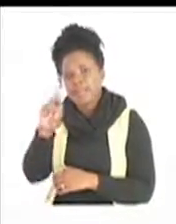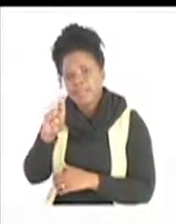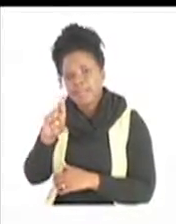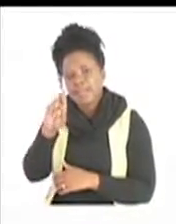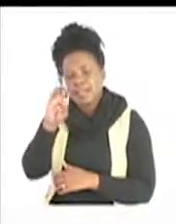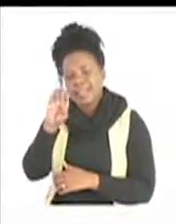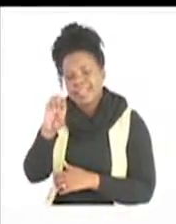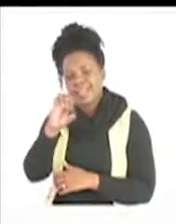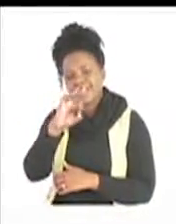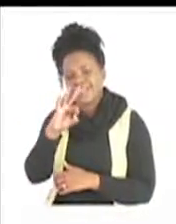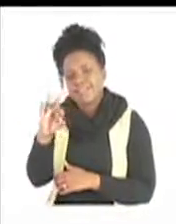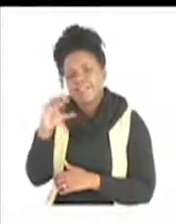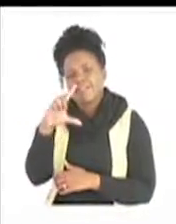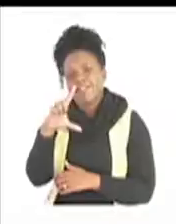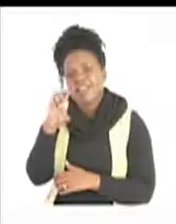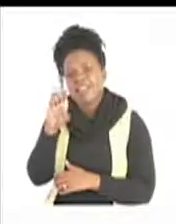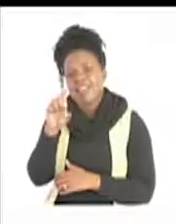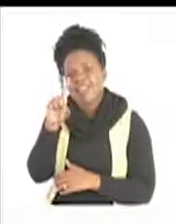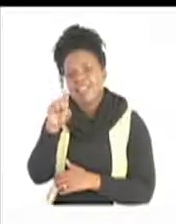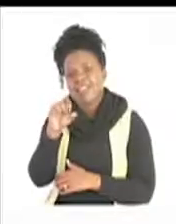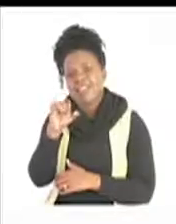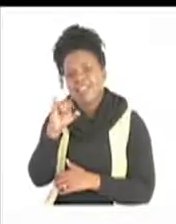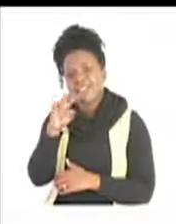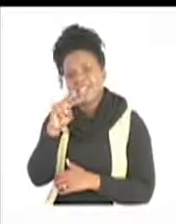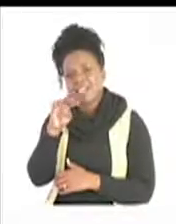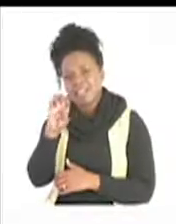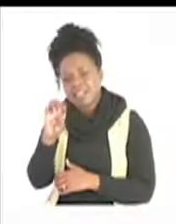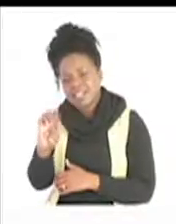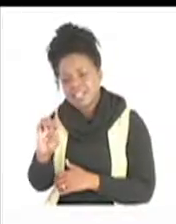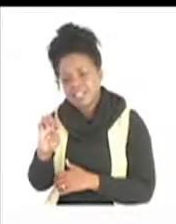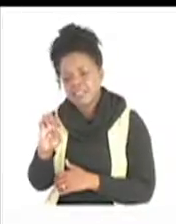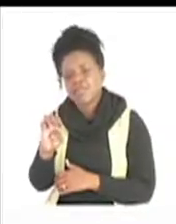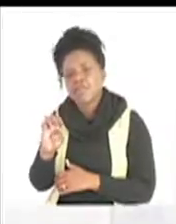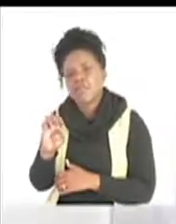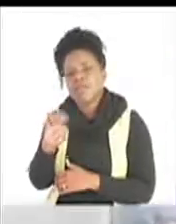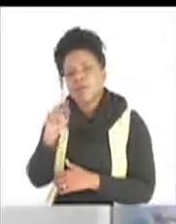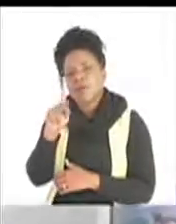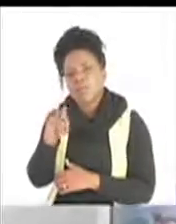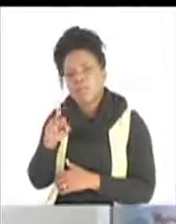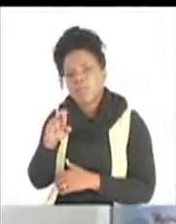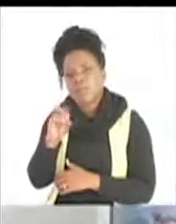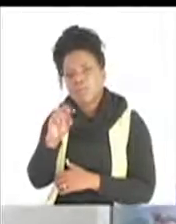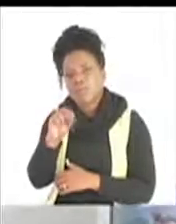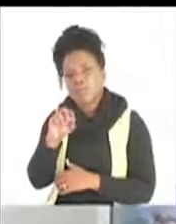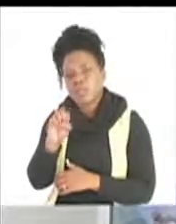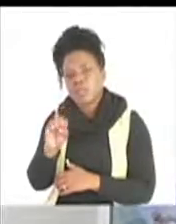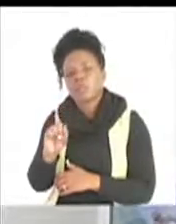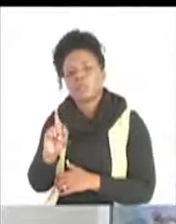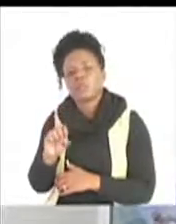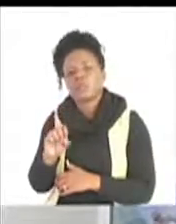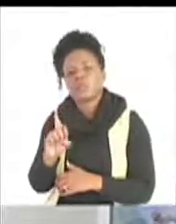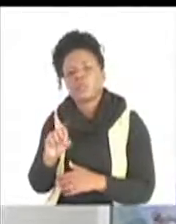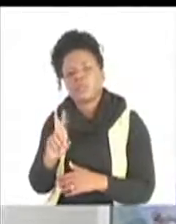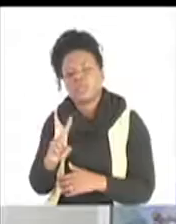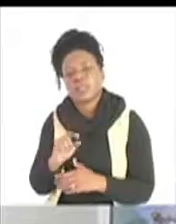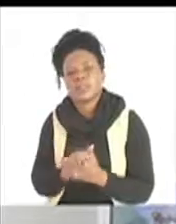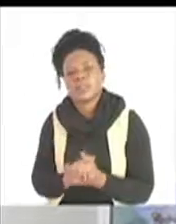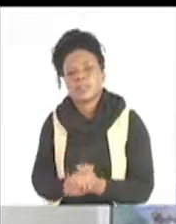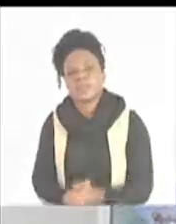under it. Chanel, do you have any question? No.